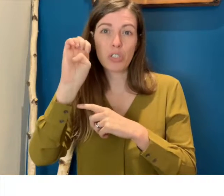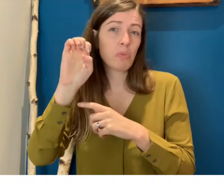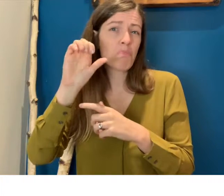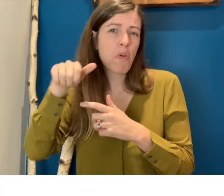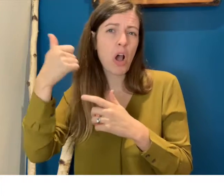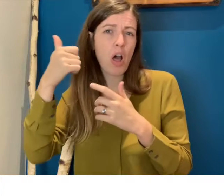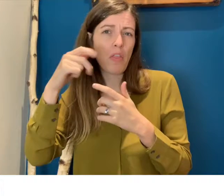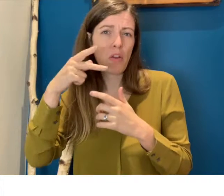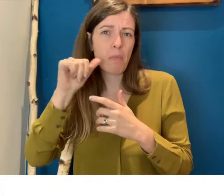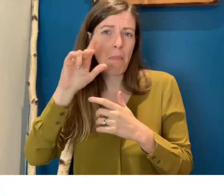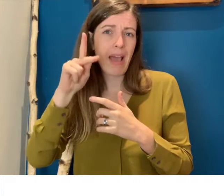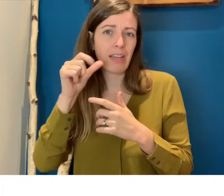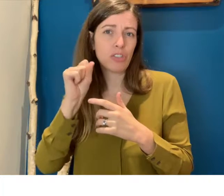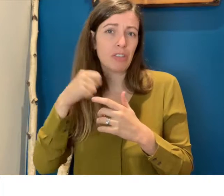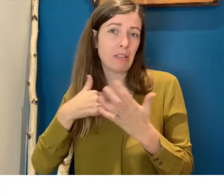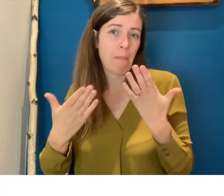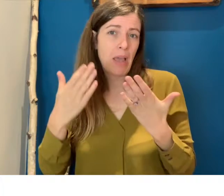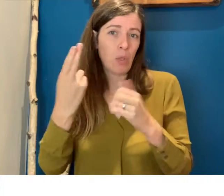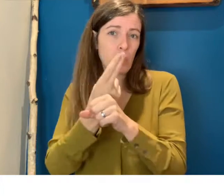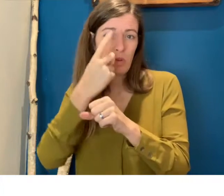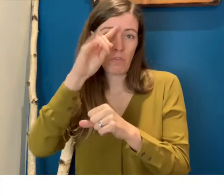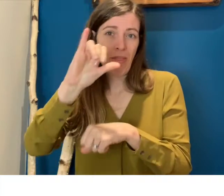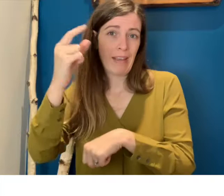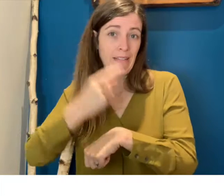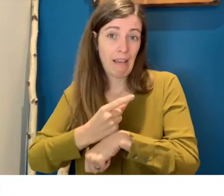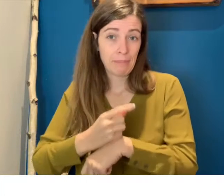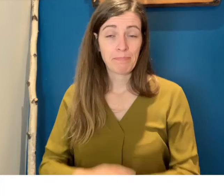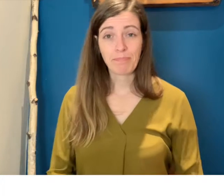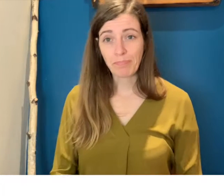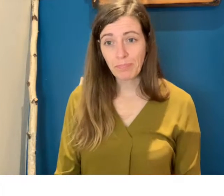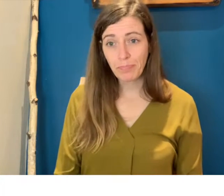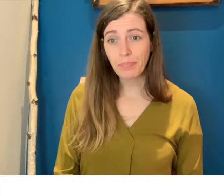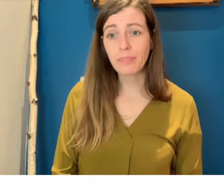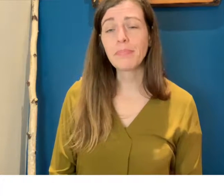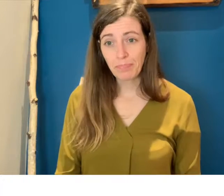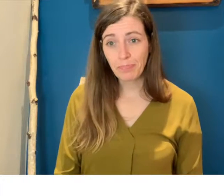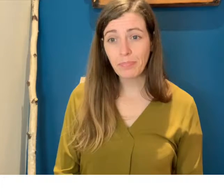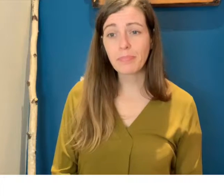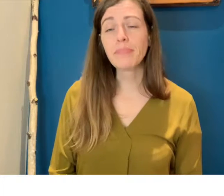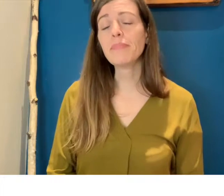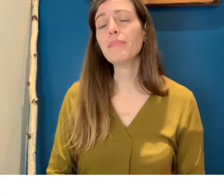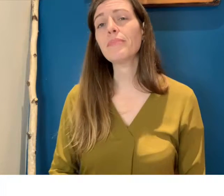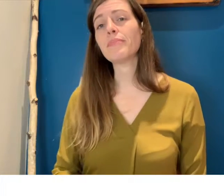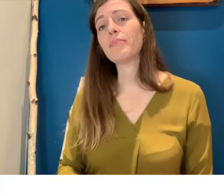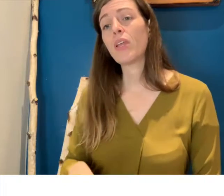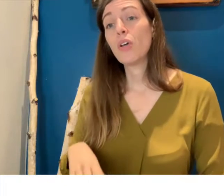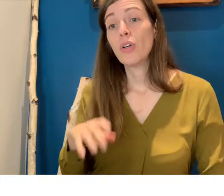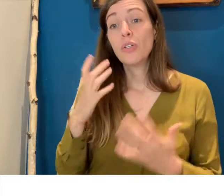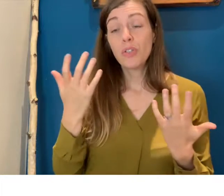top of my R script. So you can see that I did that here.